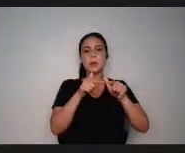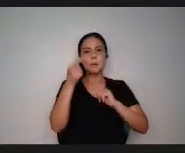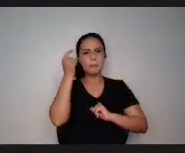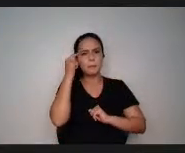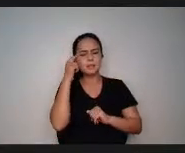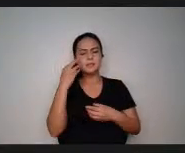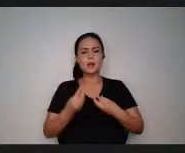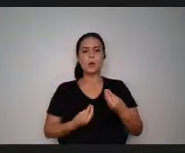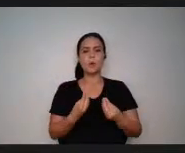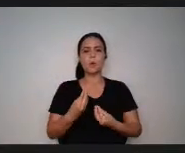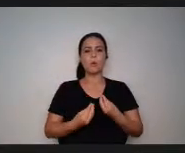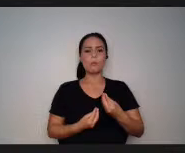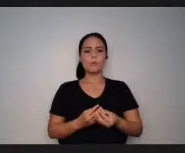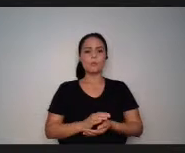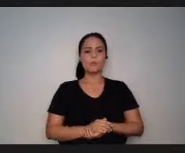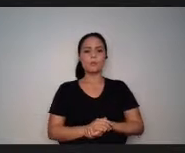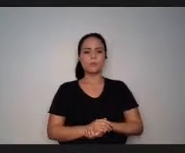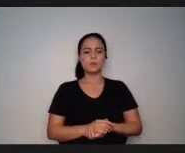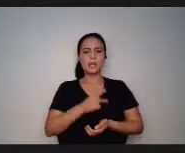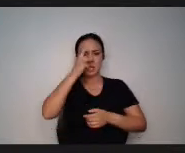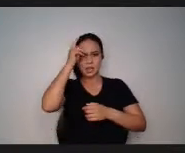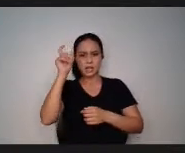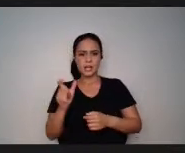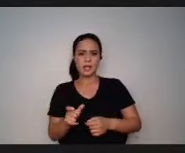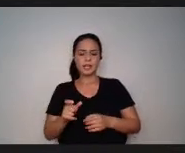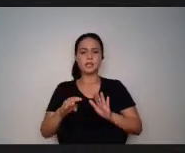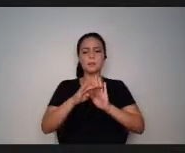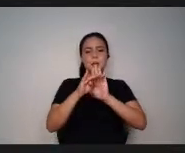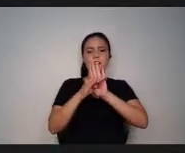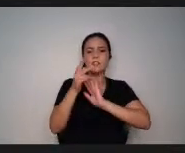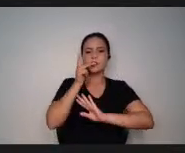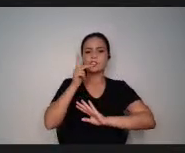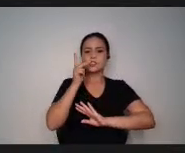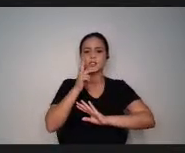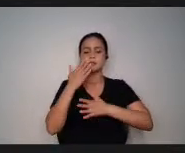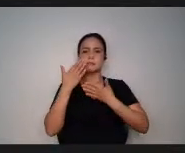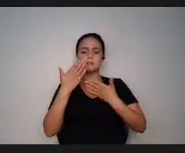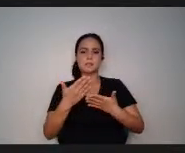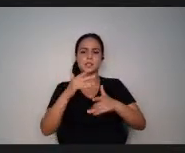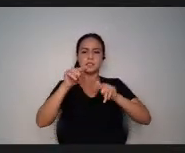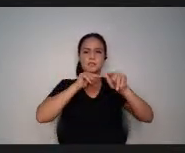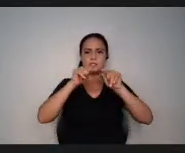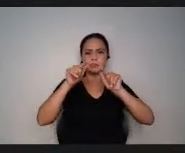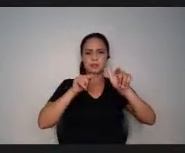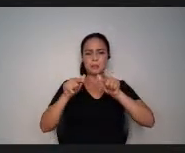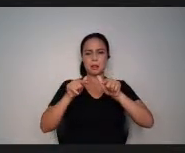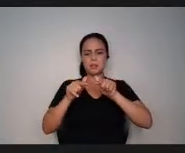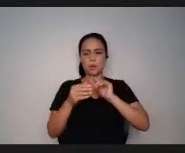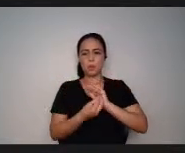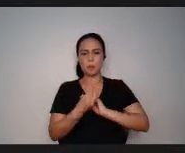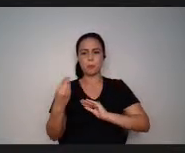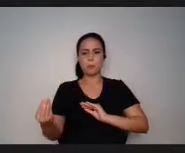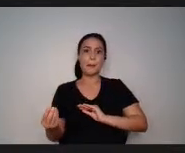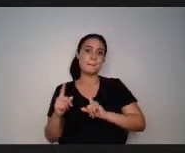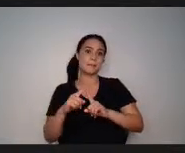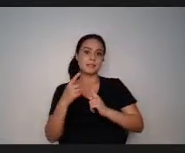and the company. The employee sees himself as a client. The platform says